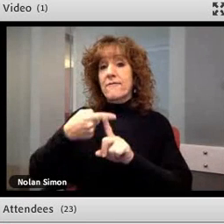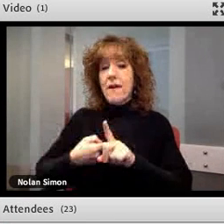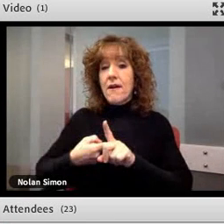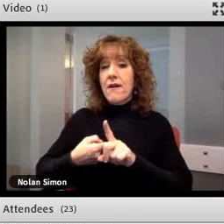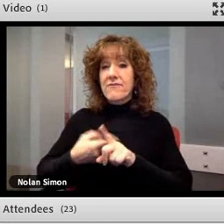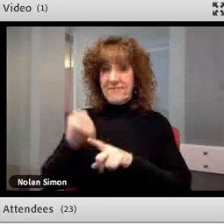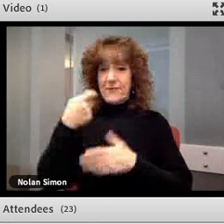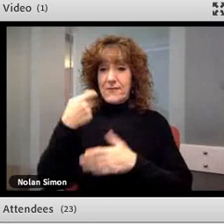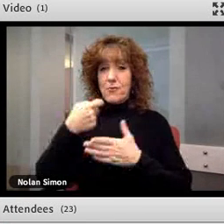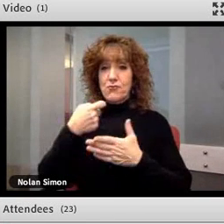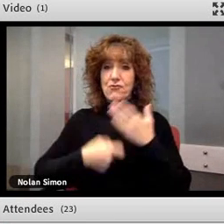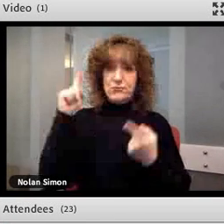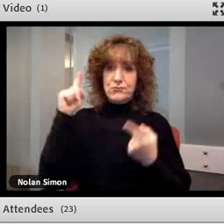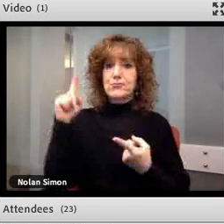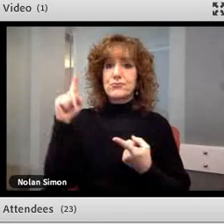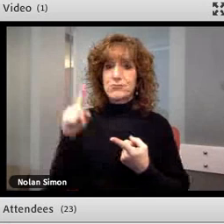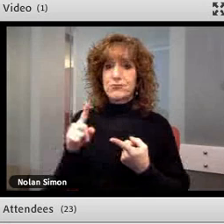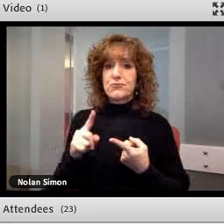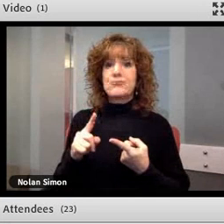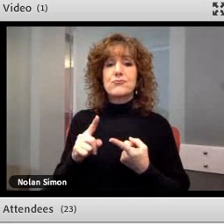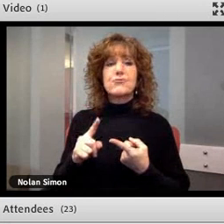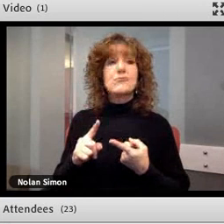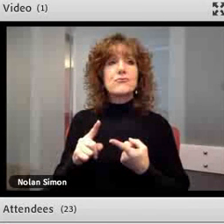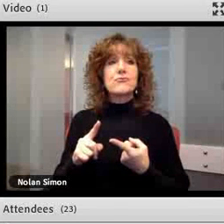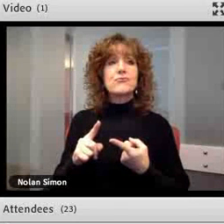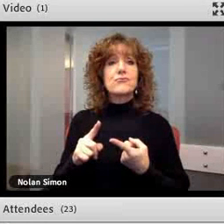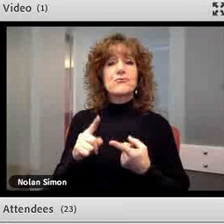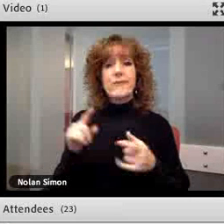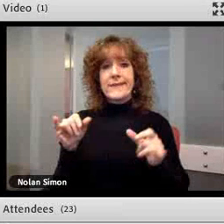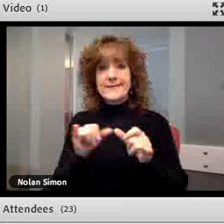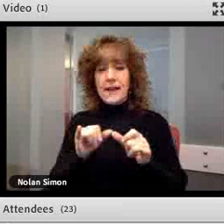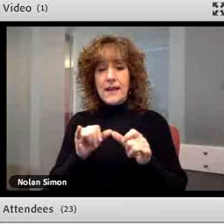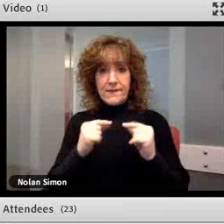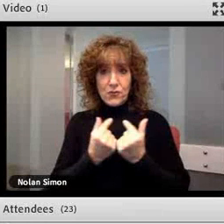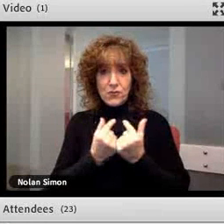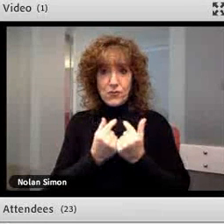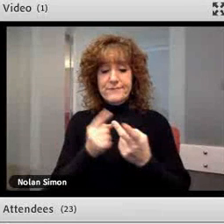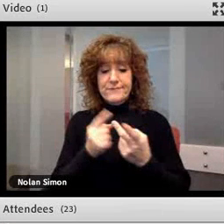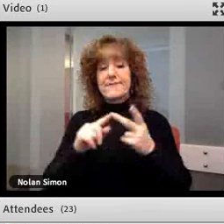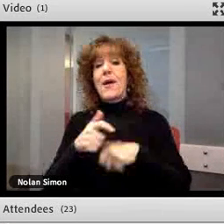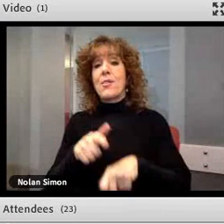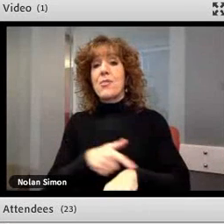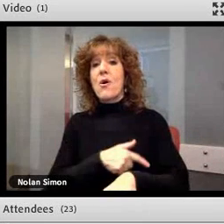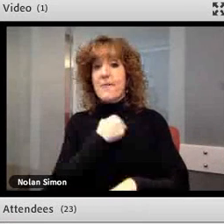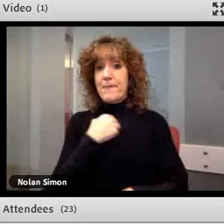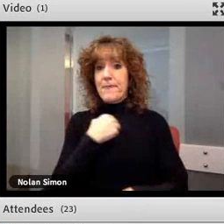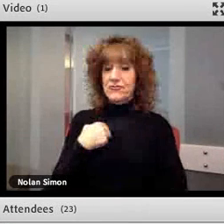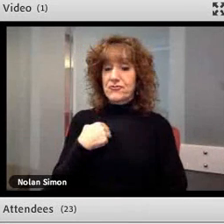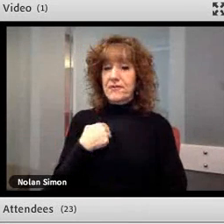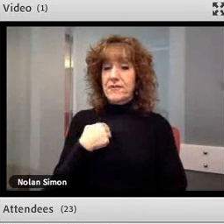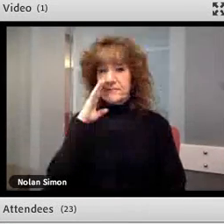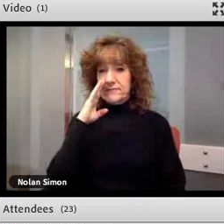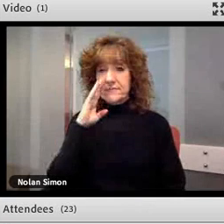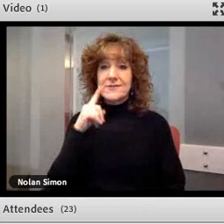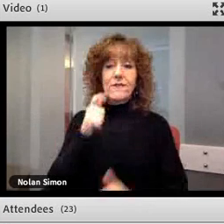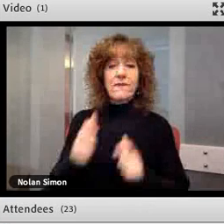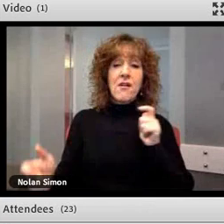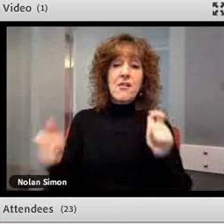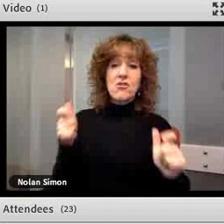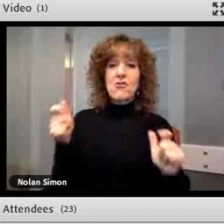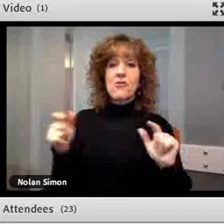go down according to the size of the group and the length of the membership. So for a